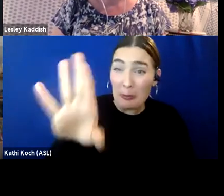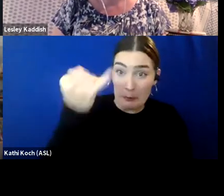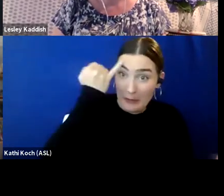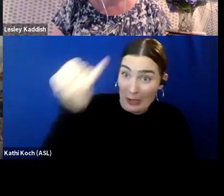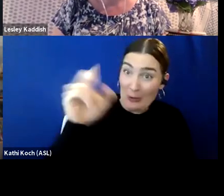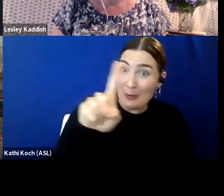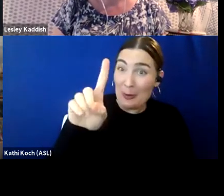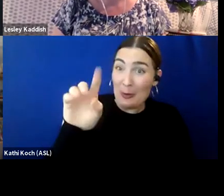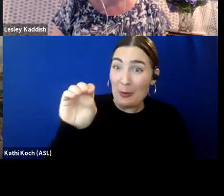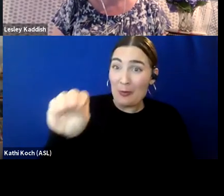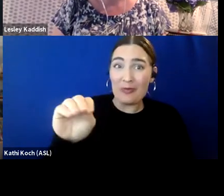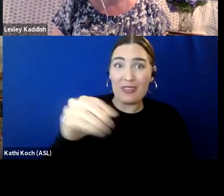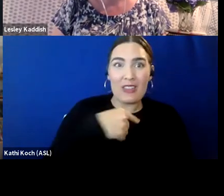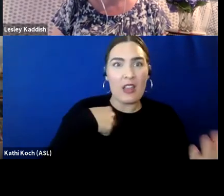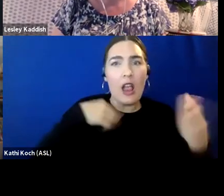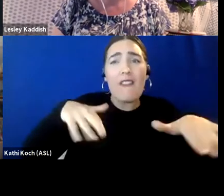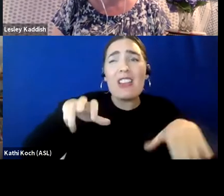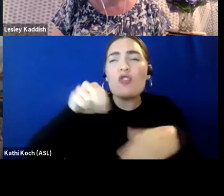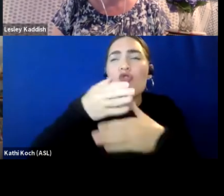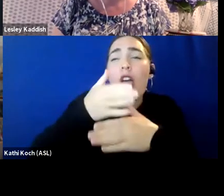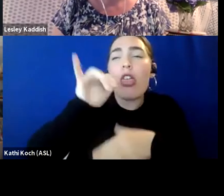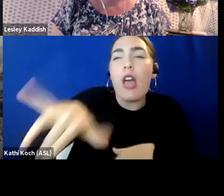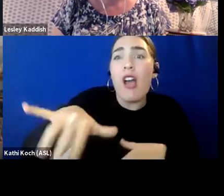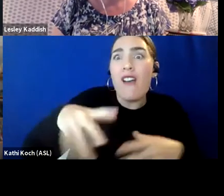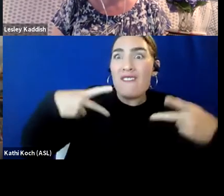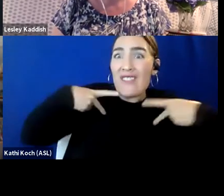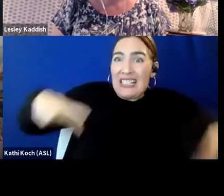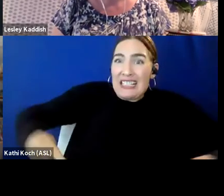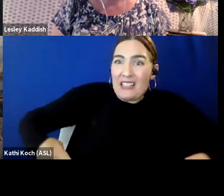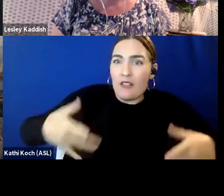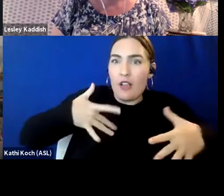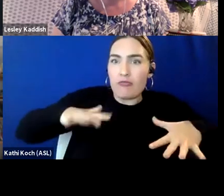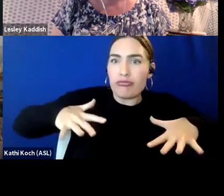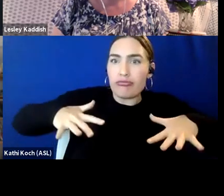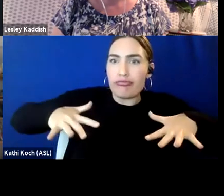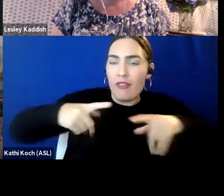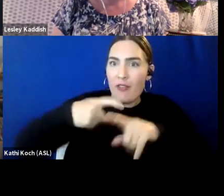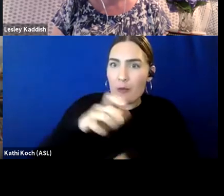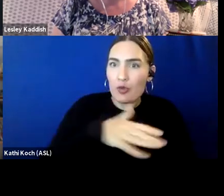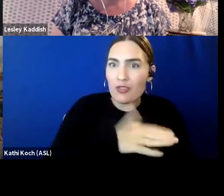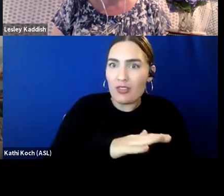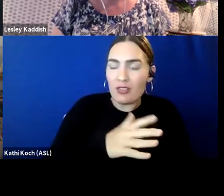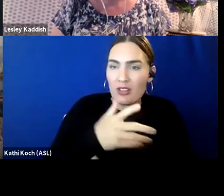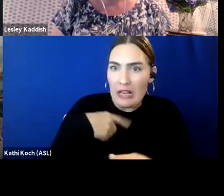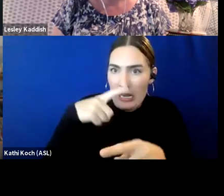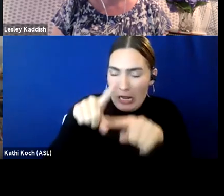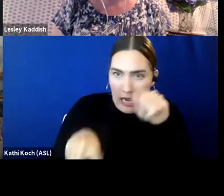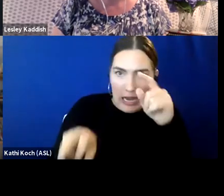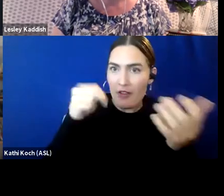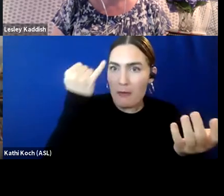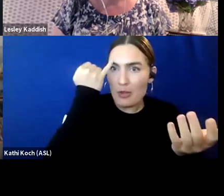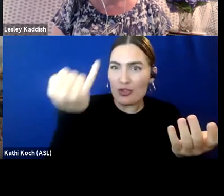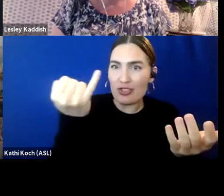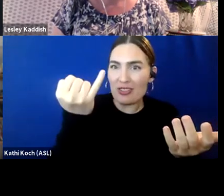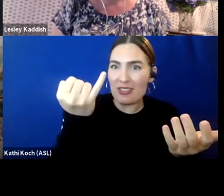a space in which the vibration can be felt in a tangible way, and it's still been that moving. I can't imagine what it would have felt like if we'd